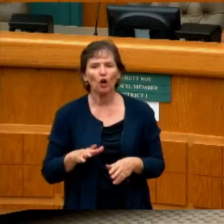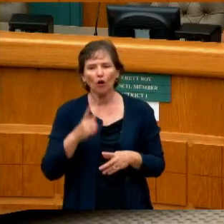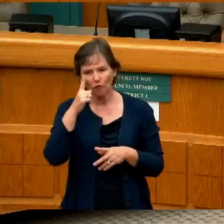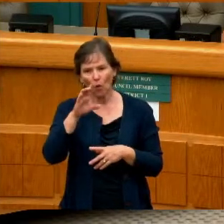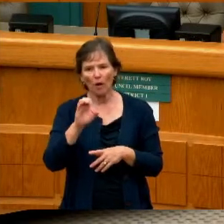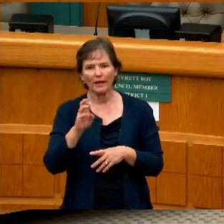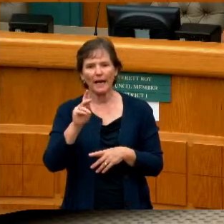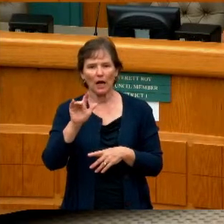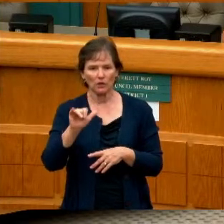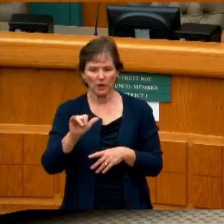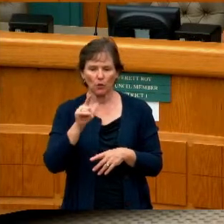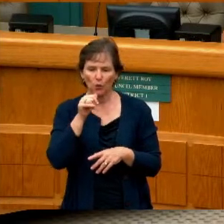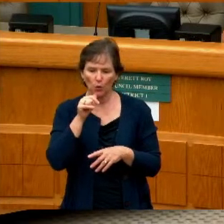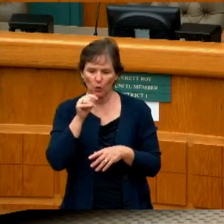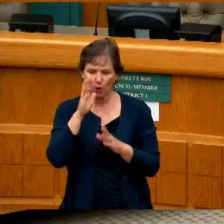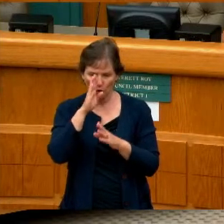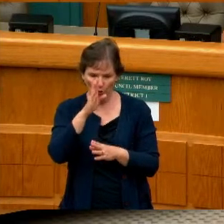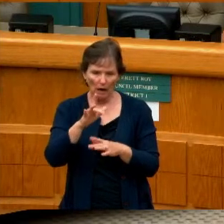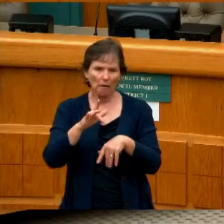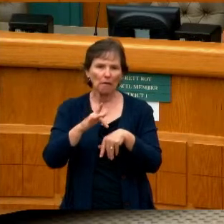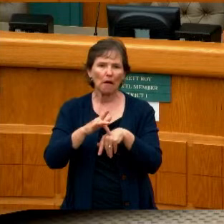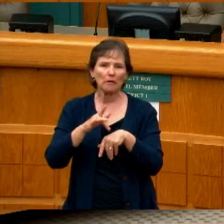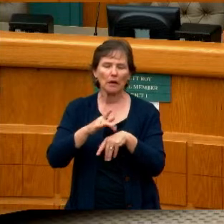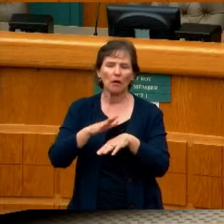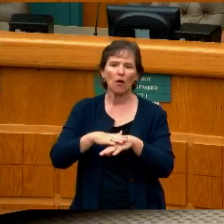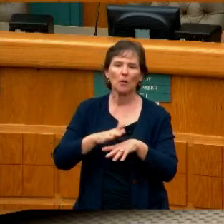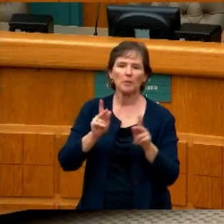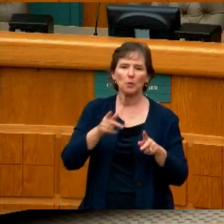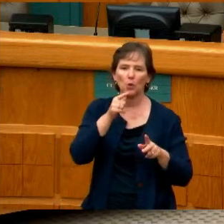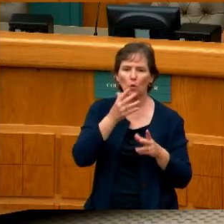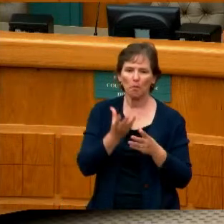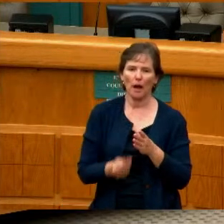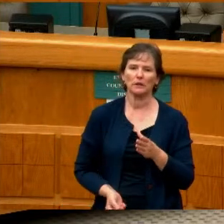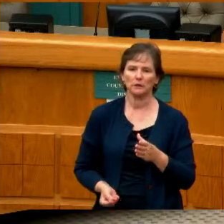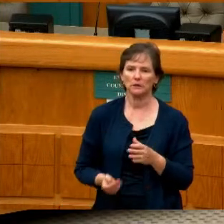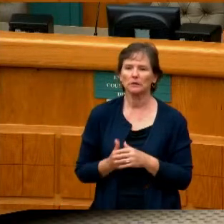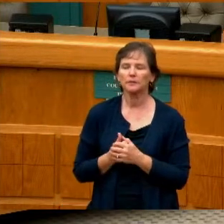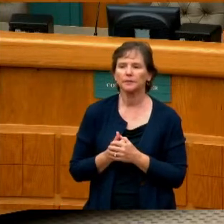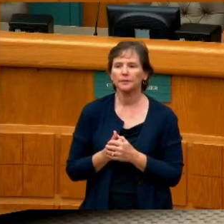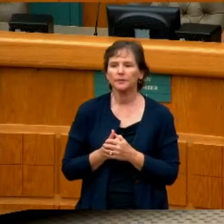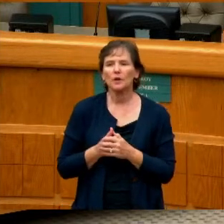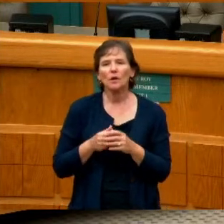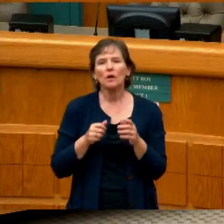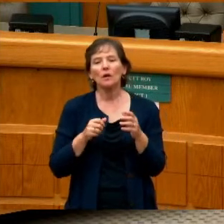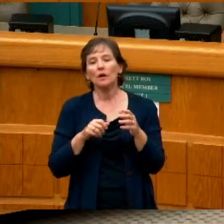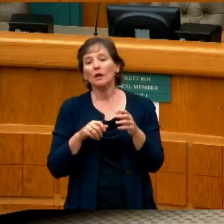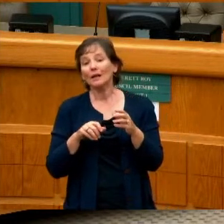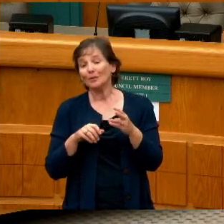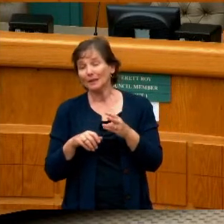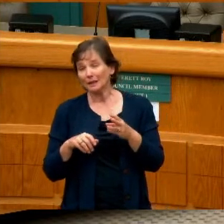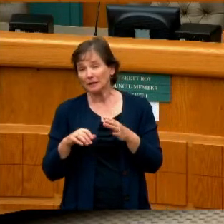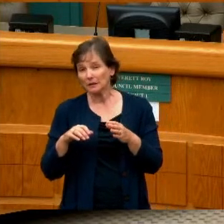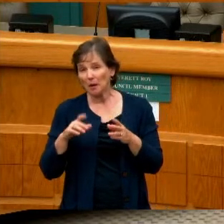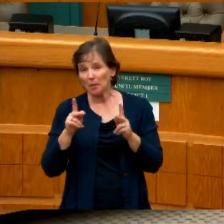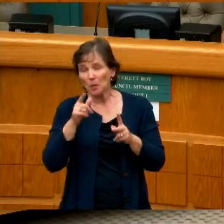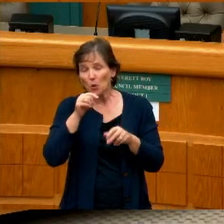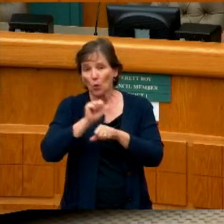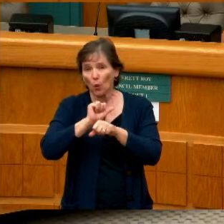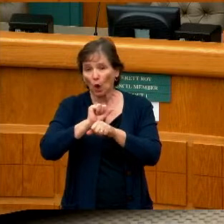direct contact, also medical examiners and other medical certified individuals who have direct contact with the